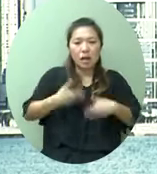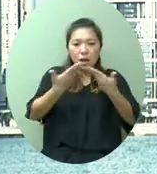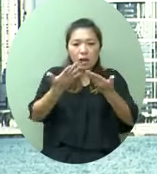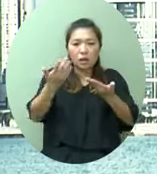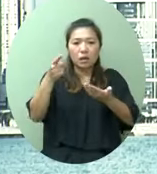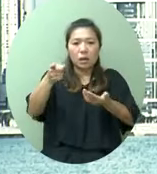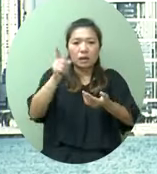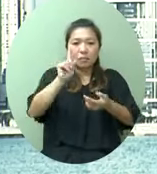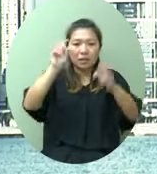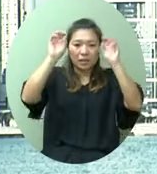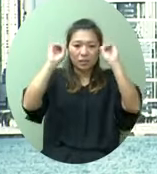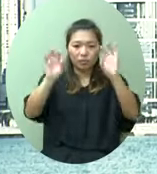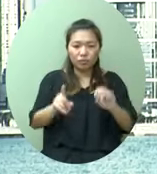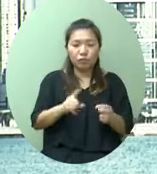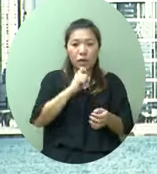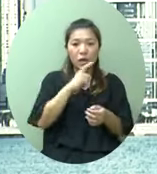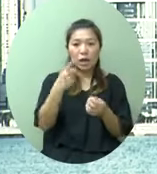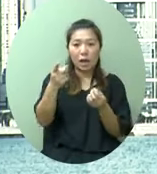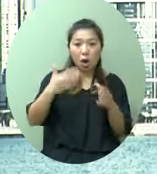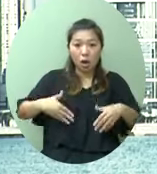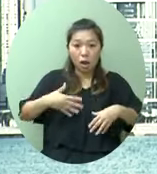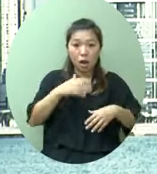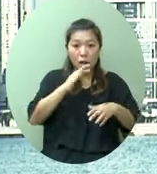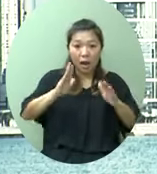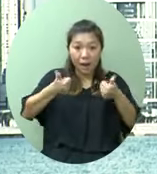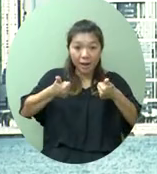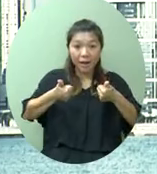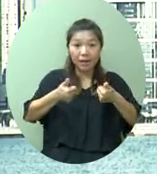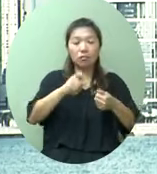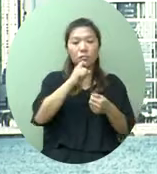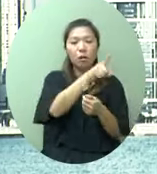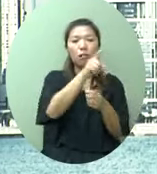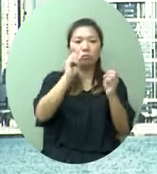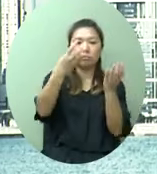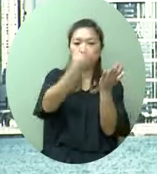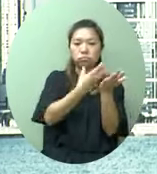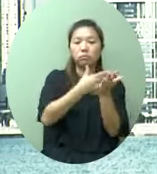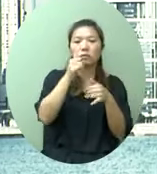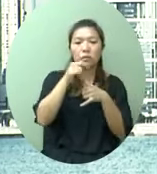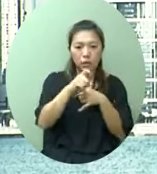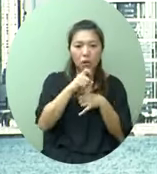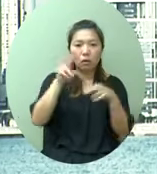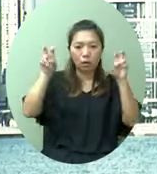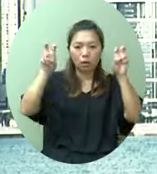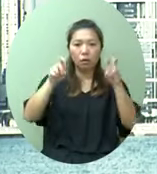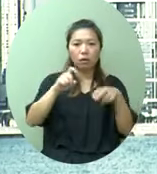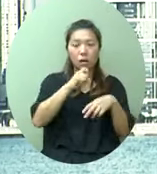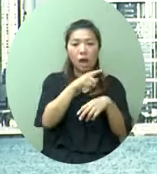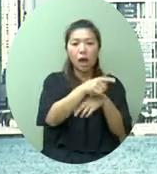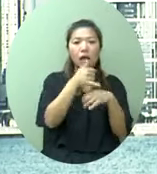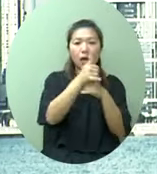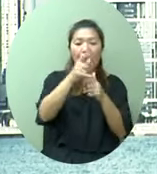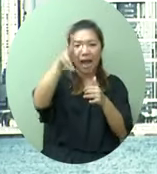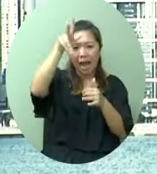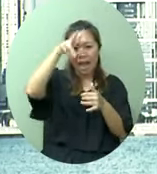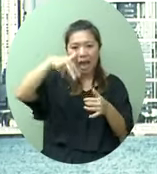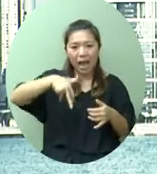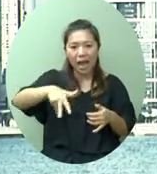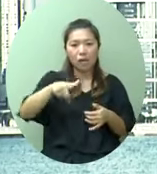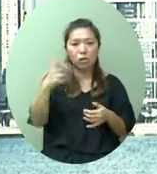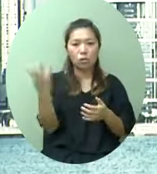declaration of interest system, both applicable to executive council members as well as principal